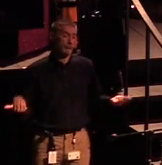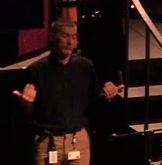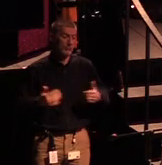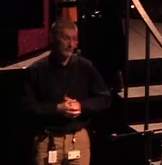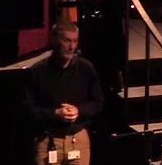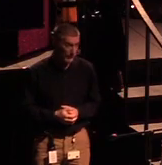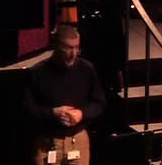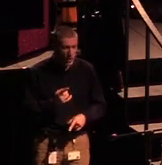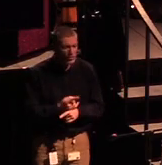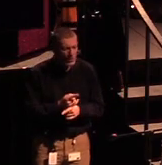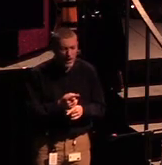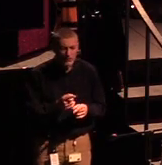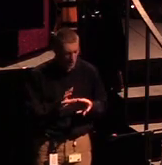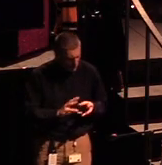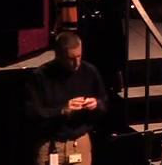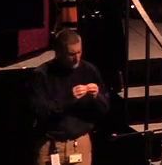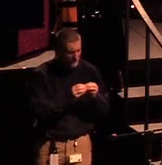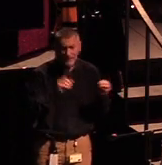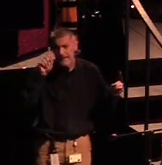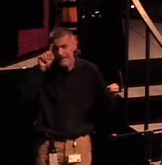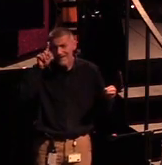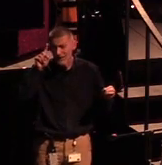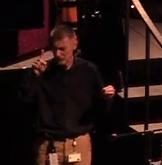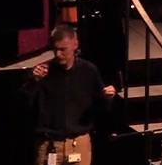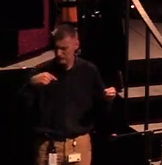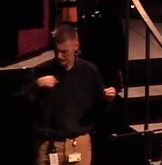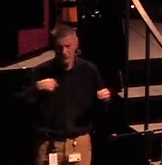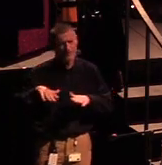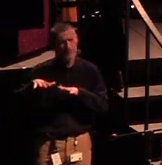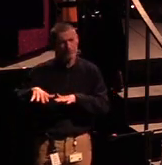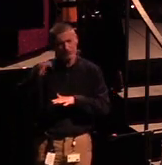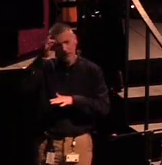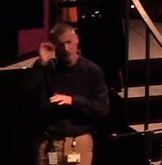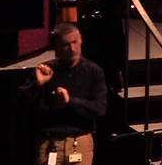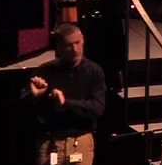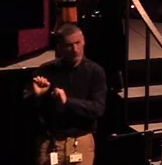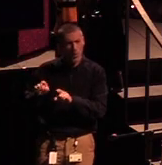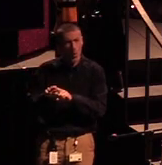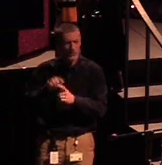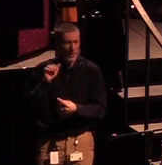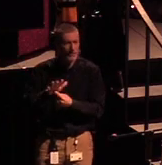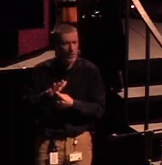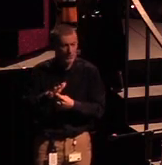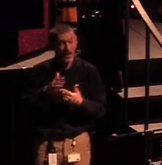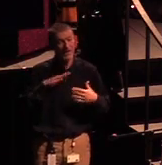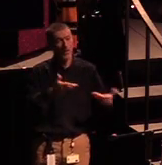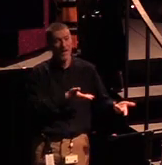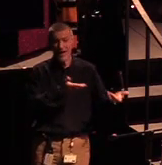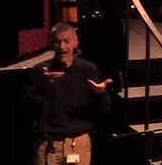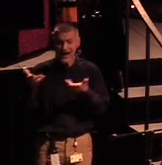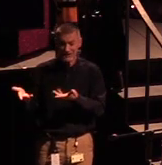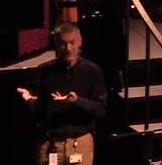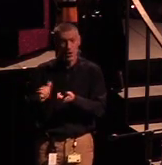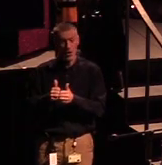talk about those words about creativity and innovation obviously colleagues at British Council are really really important as well so I'm now gonna hand over